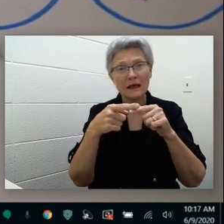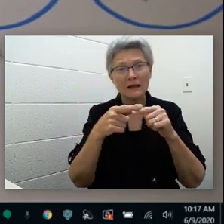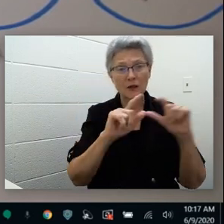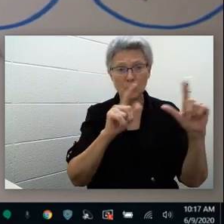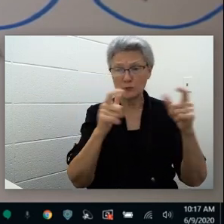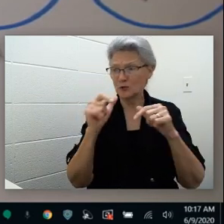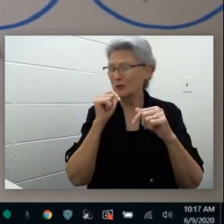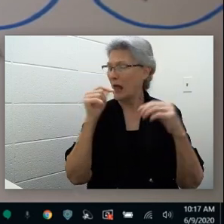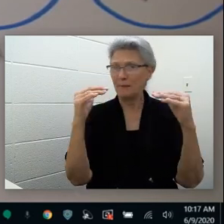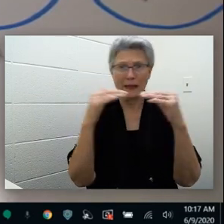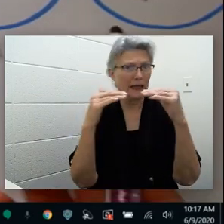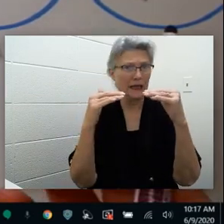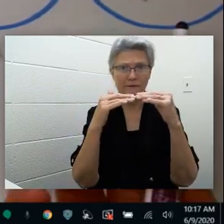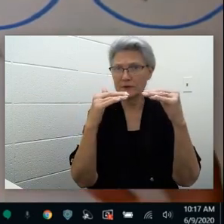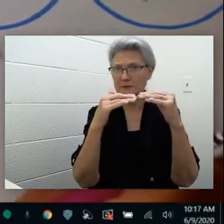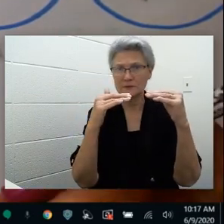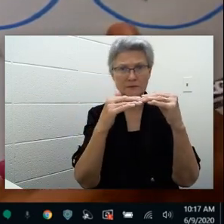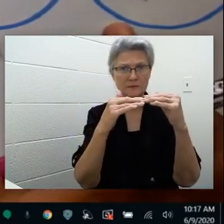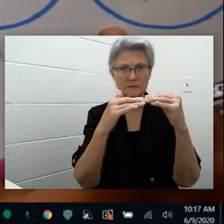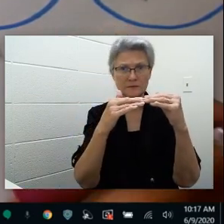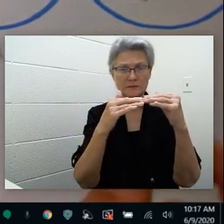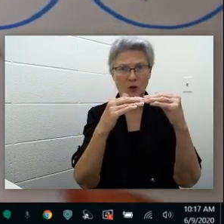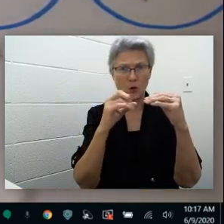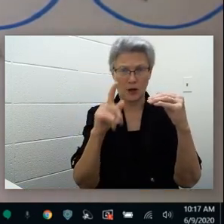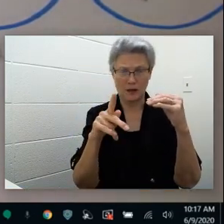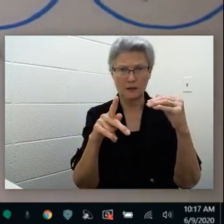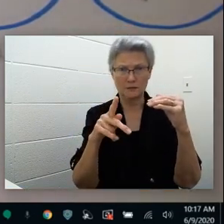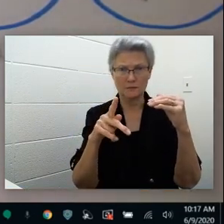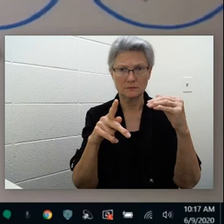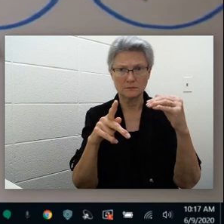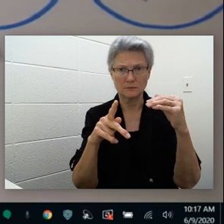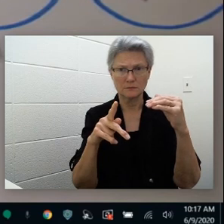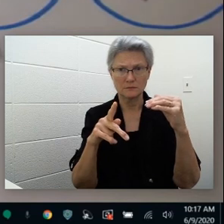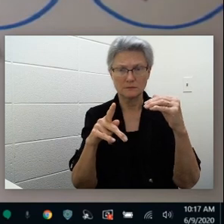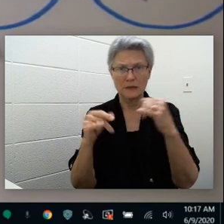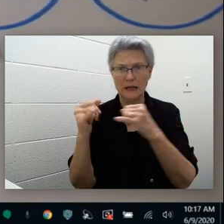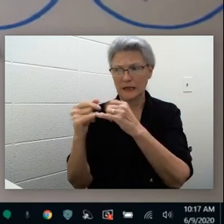groups would have more than my final group, which wouldn't have an X.